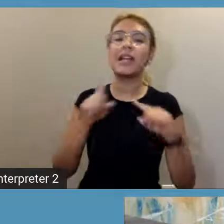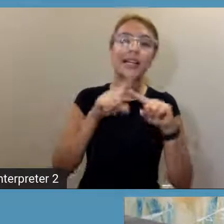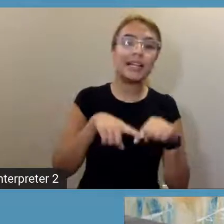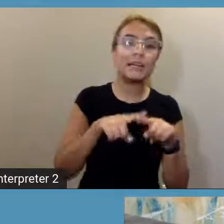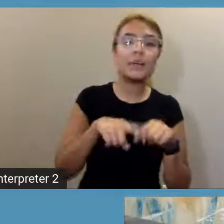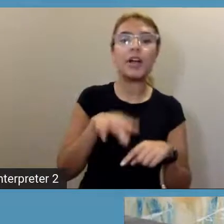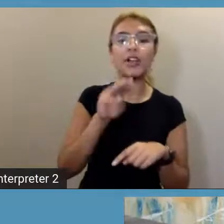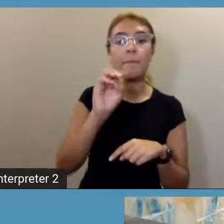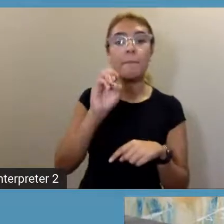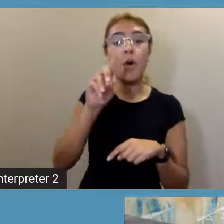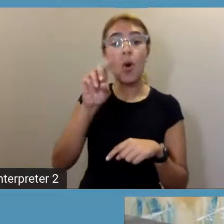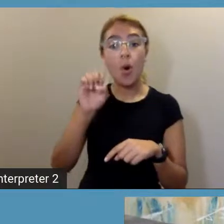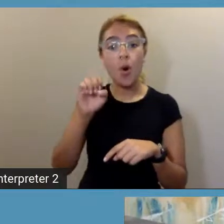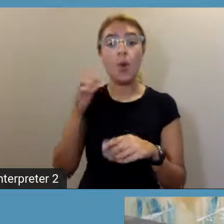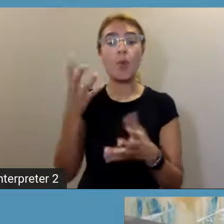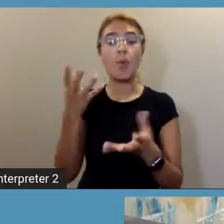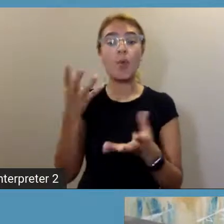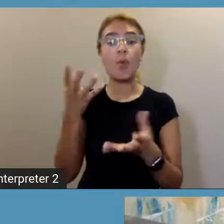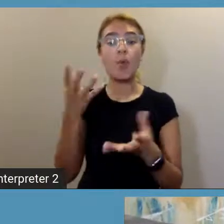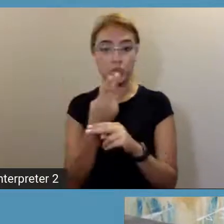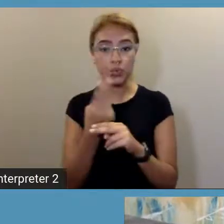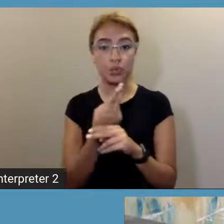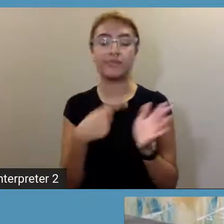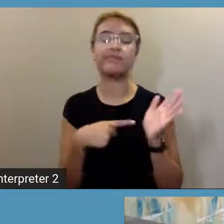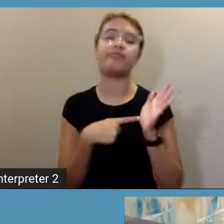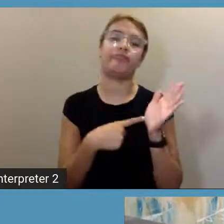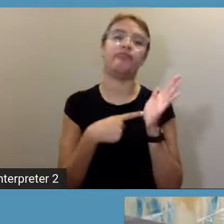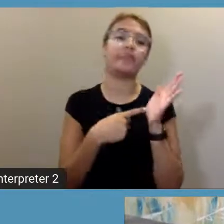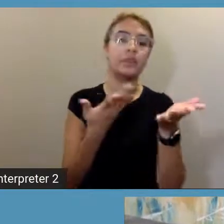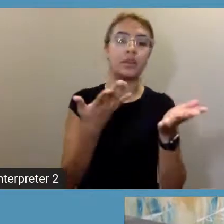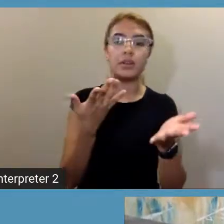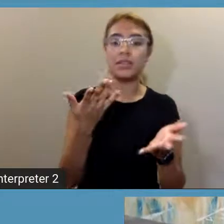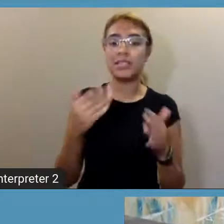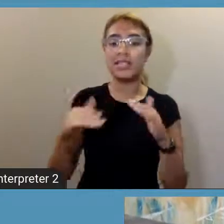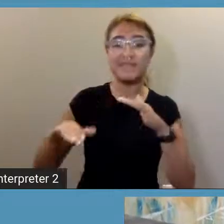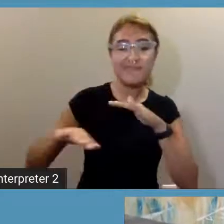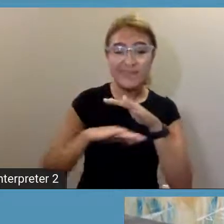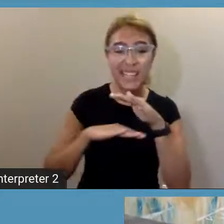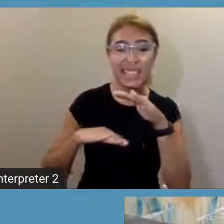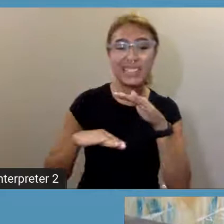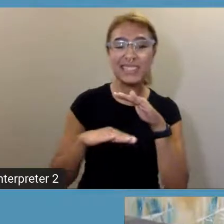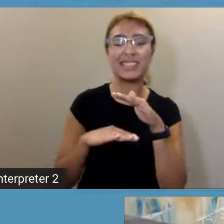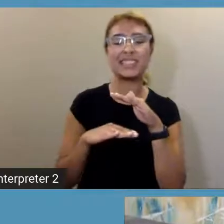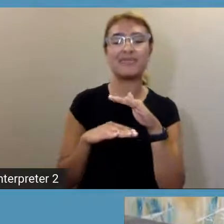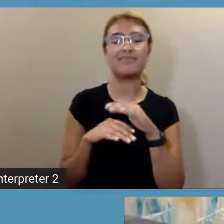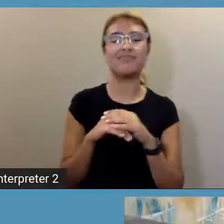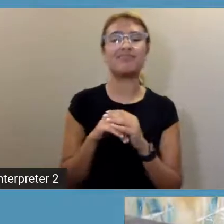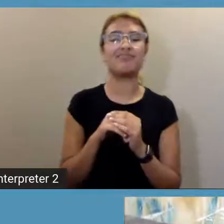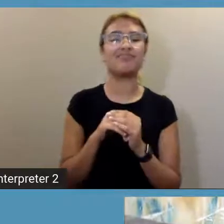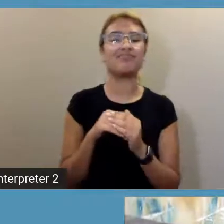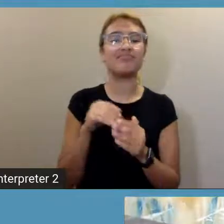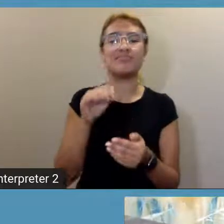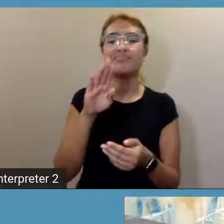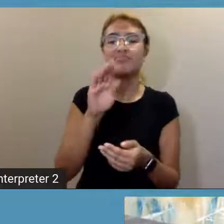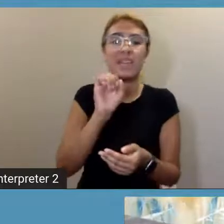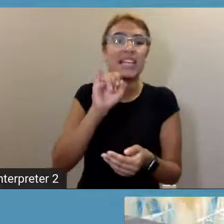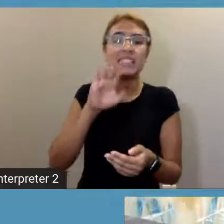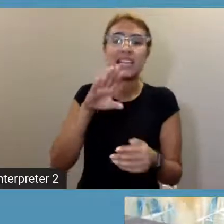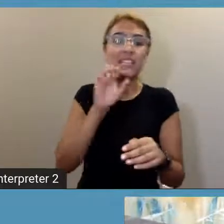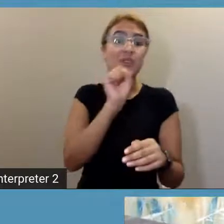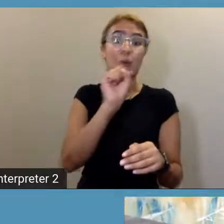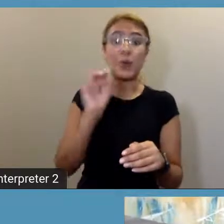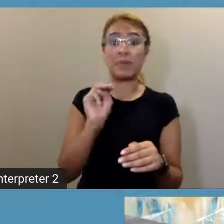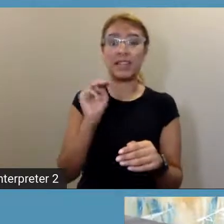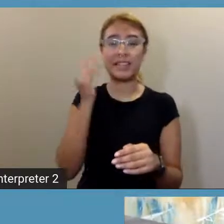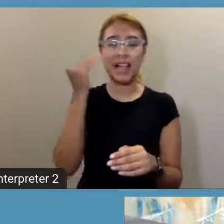mode you want to go in. So, for example, the most basic is just basic social media knowledge. If you want to